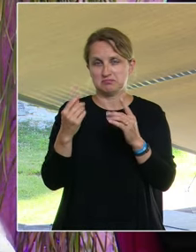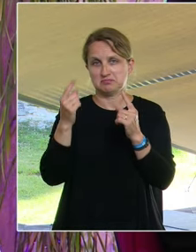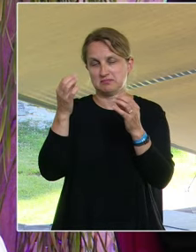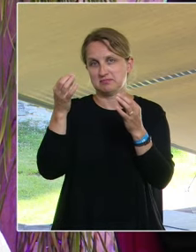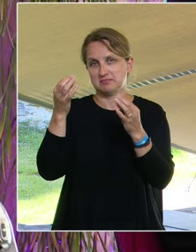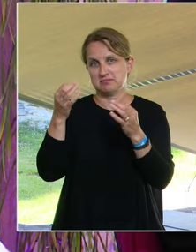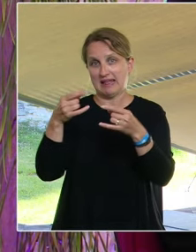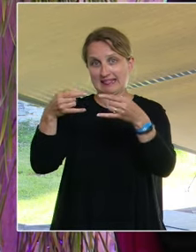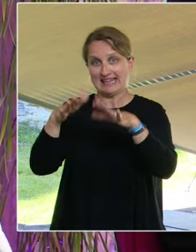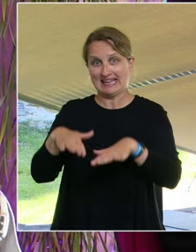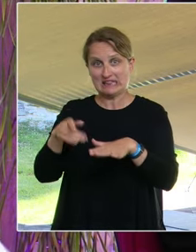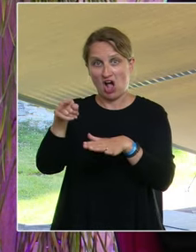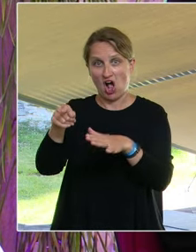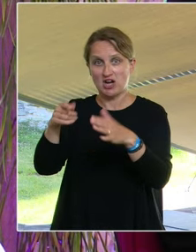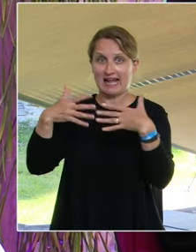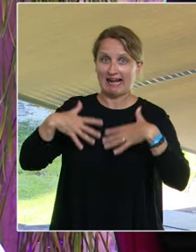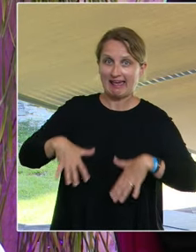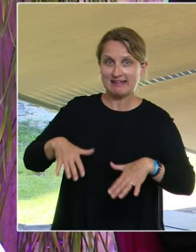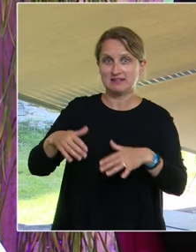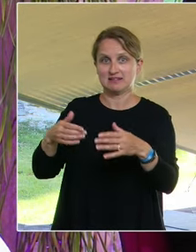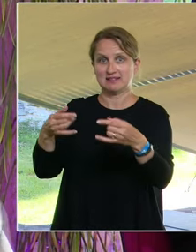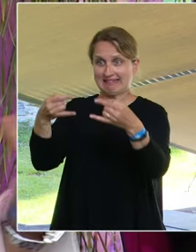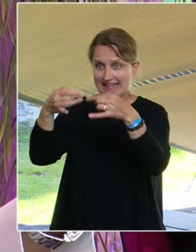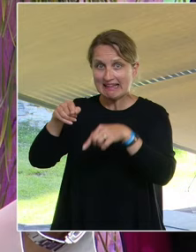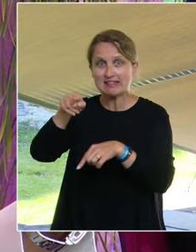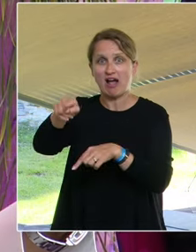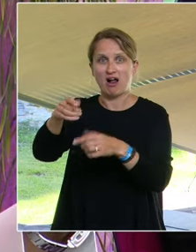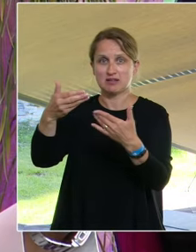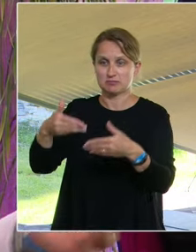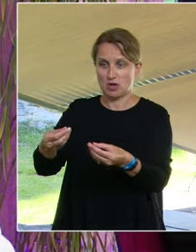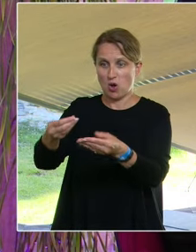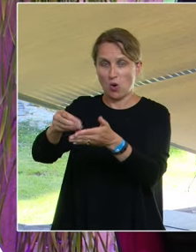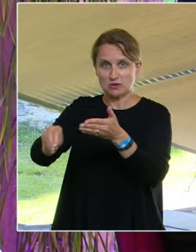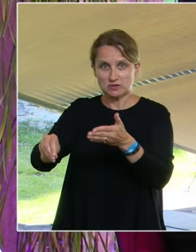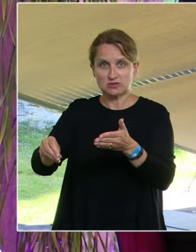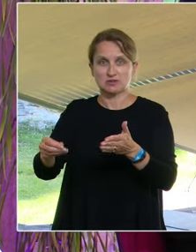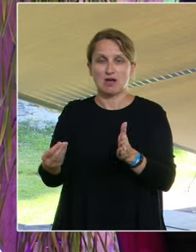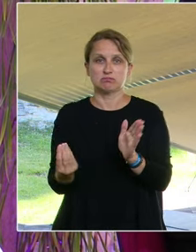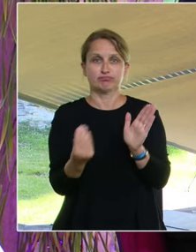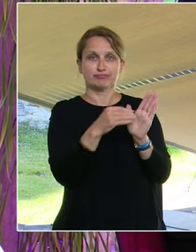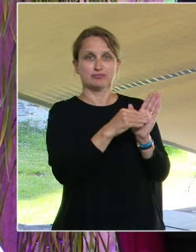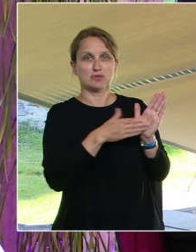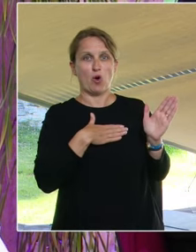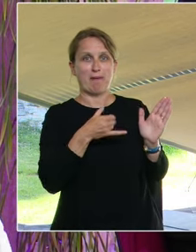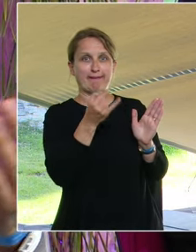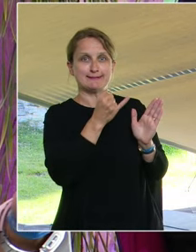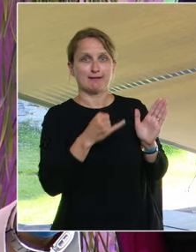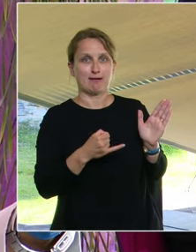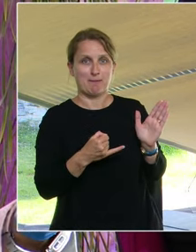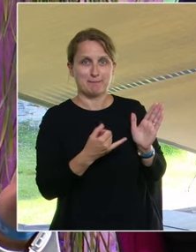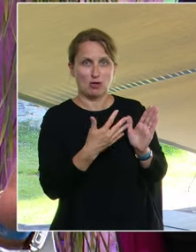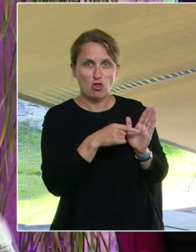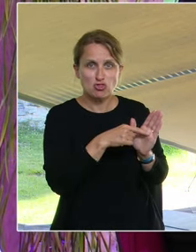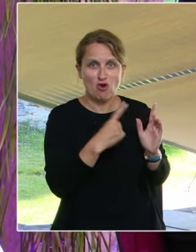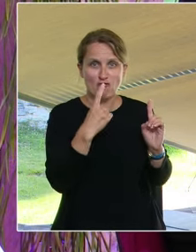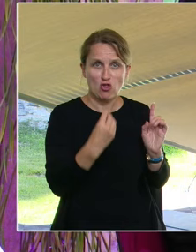dress, digital pants, digital sweatshirt, and you can have it on your Instagram account or you know, maybe maybe on the